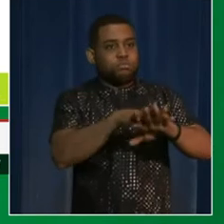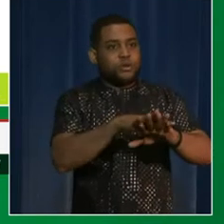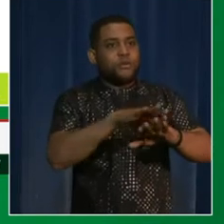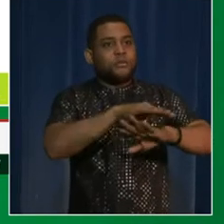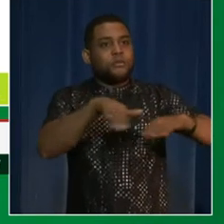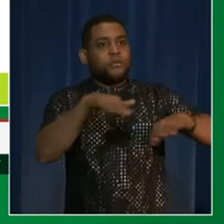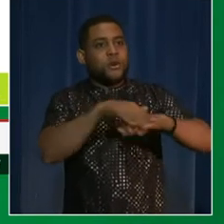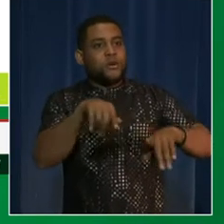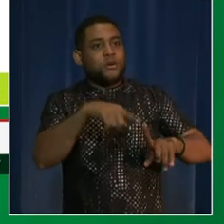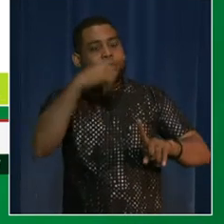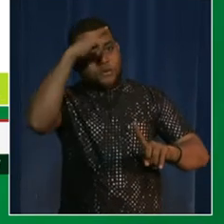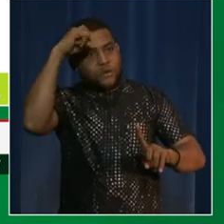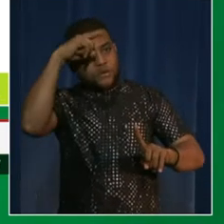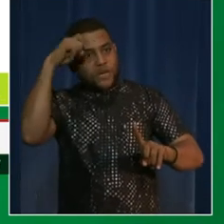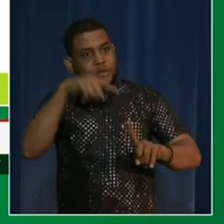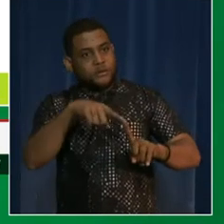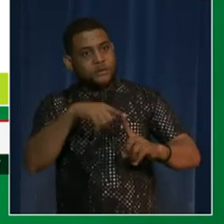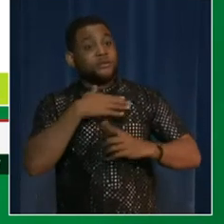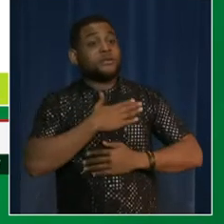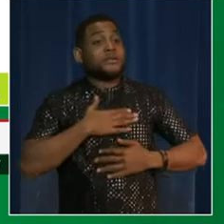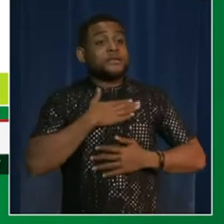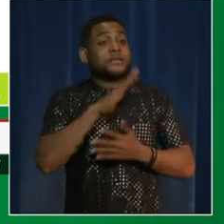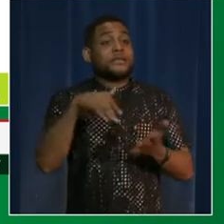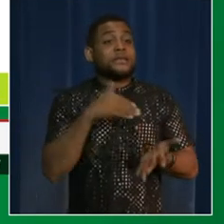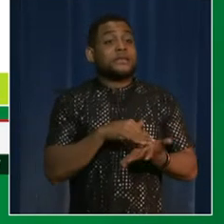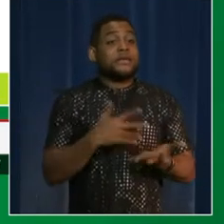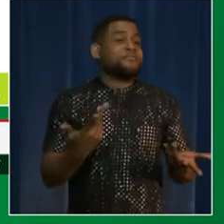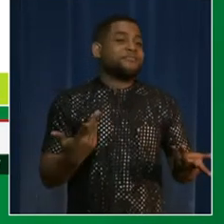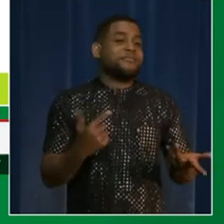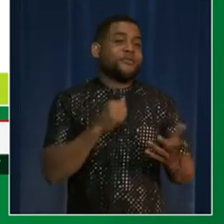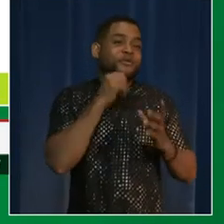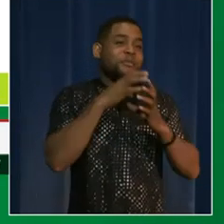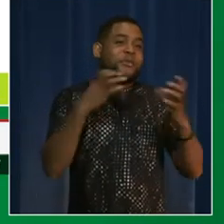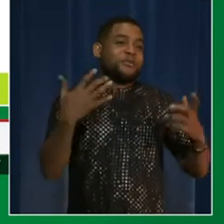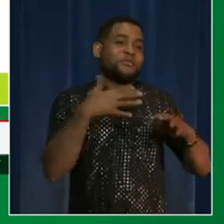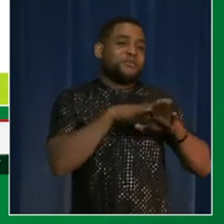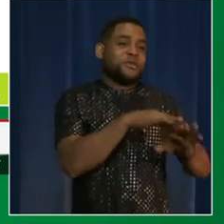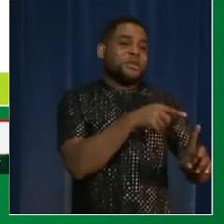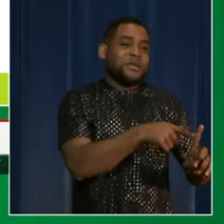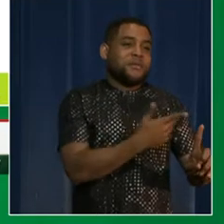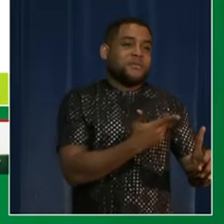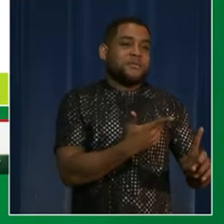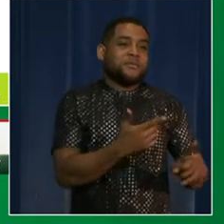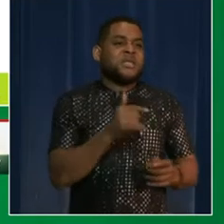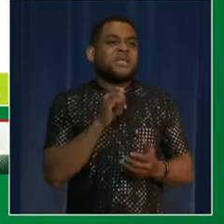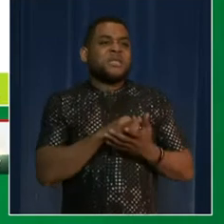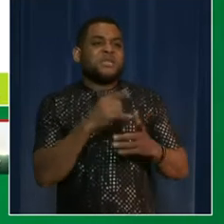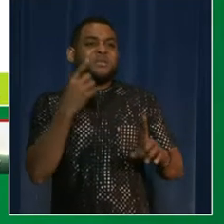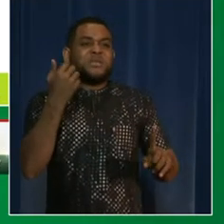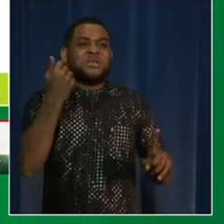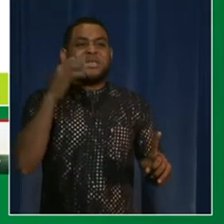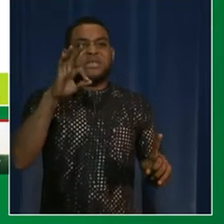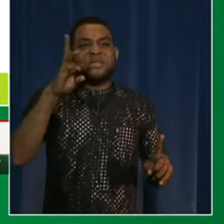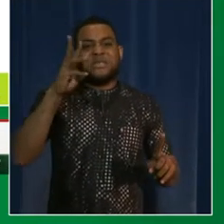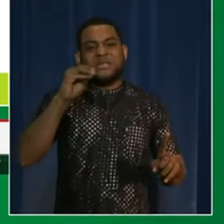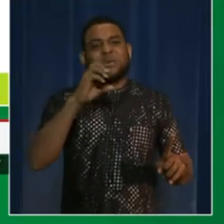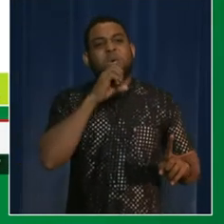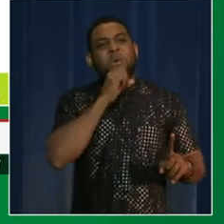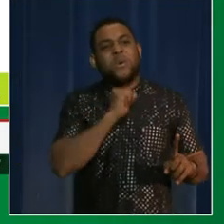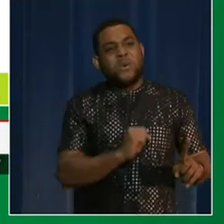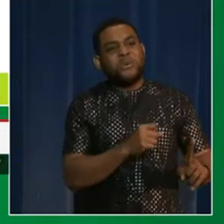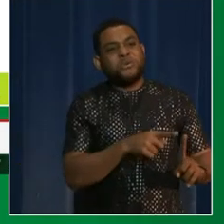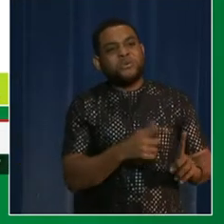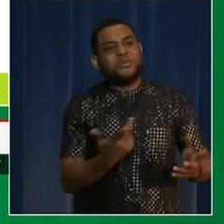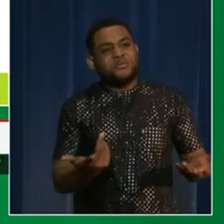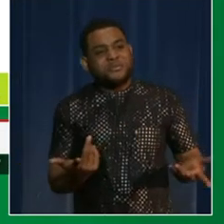just a fraction, not so much. Again, it was built in the 1960s. It sort of harkens back to an older model of recreation, and